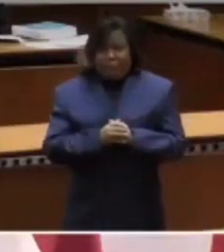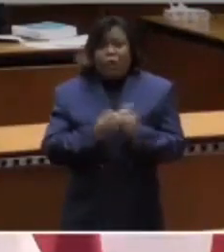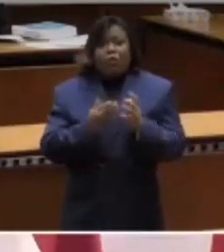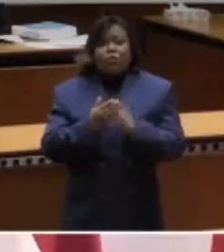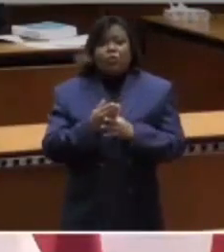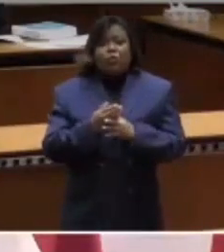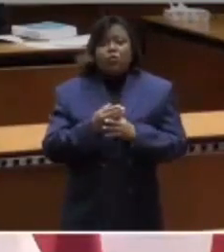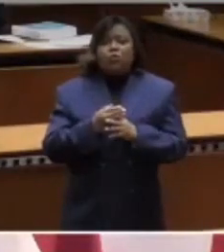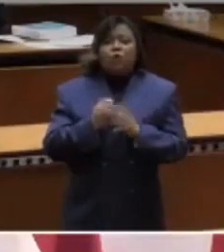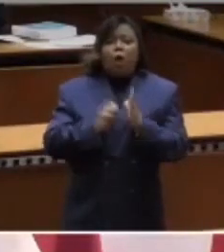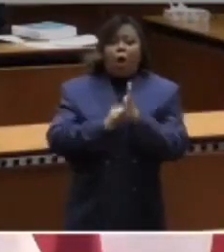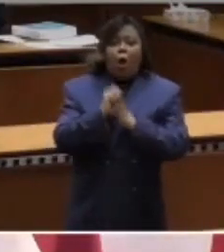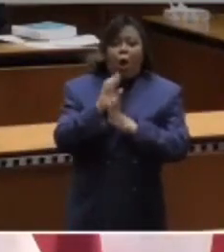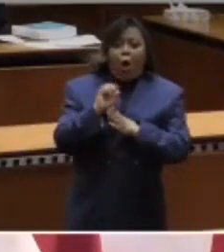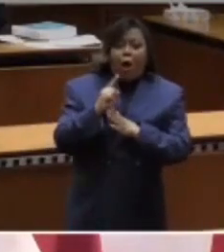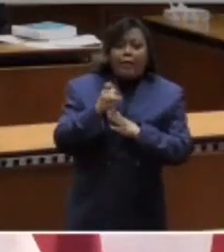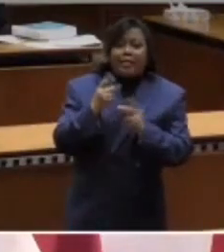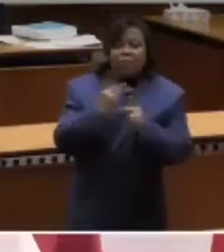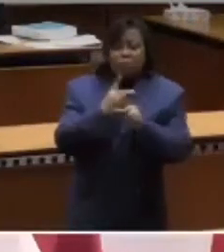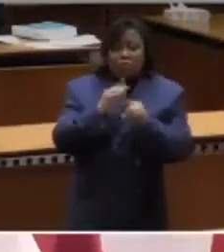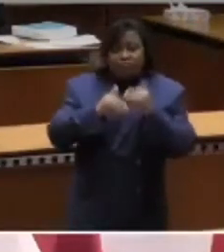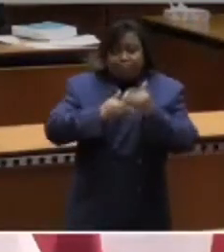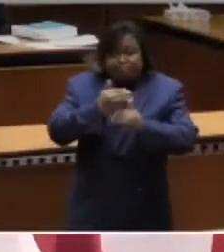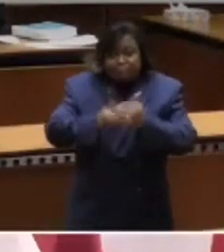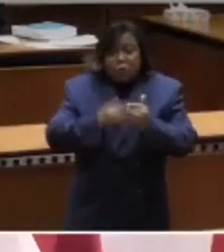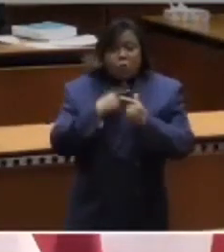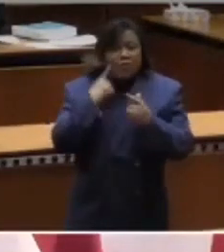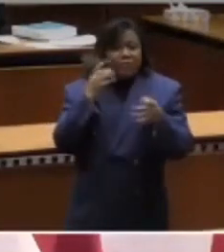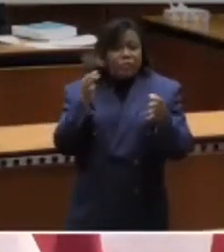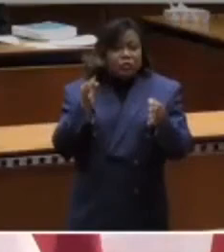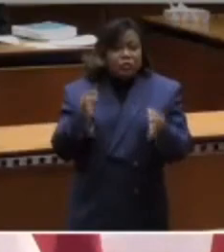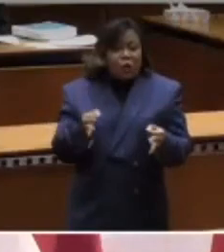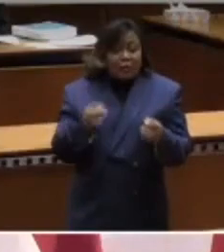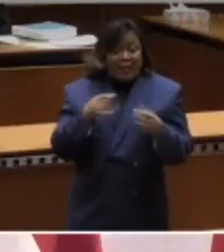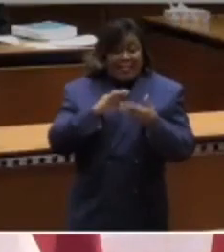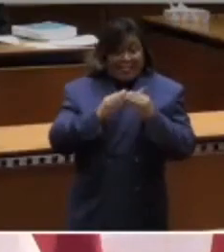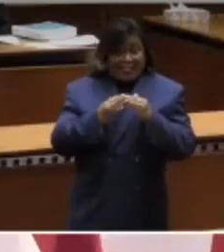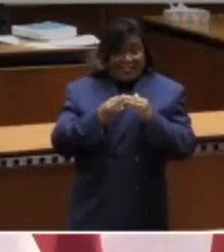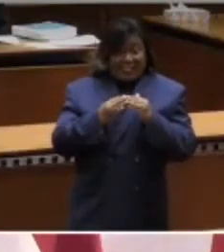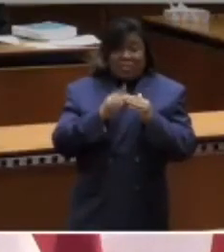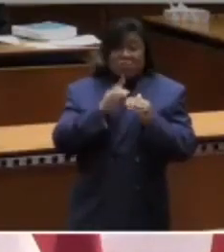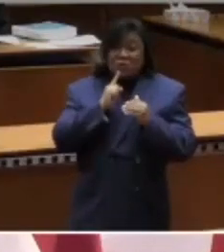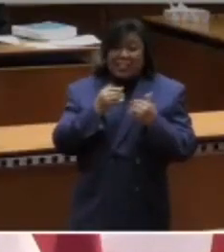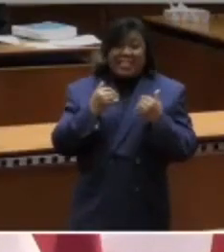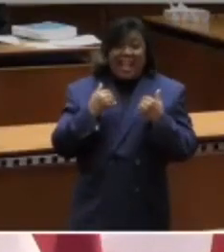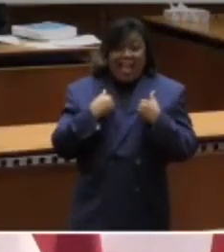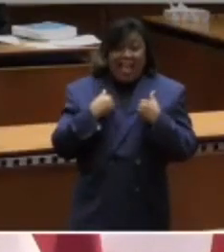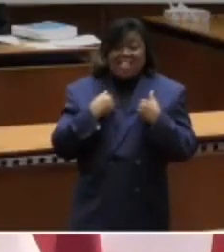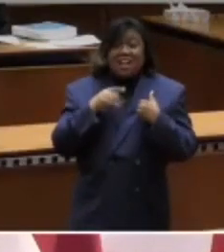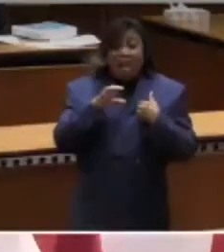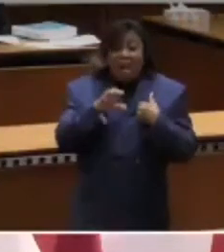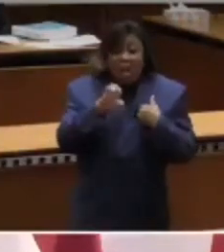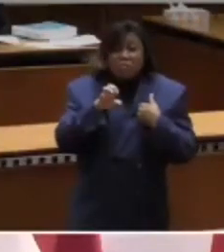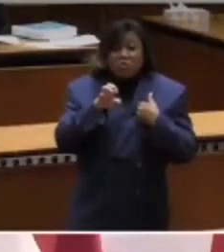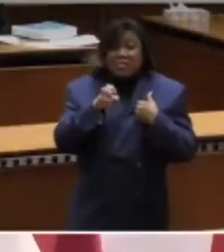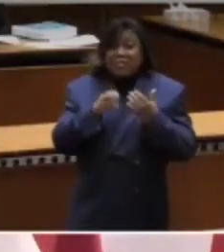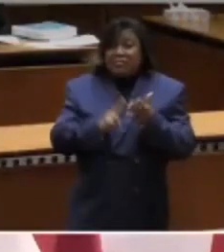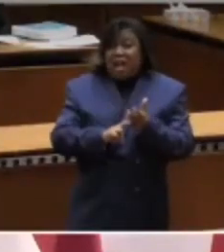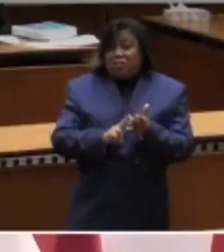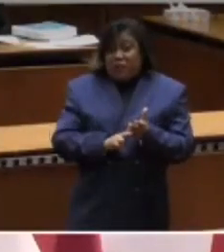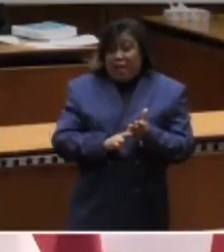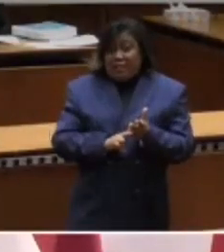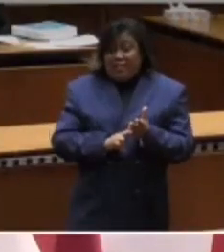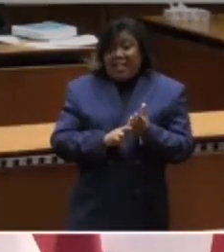Through auditing work already in process, we've determined that the city literally has hundreds of